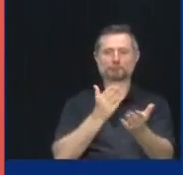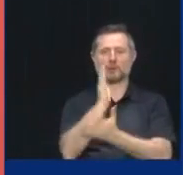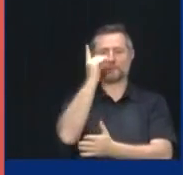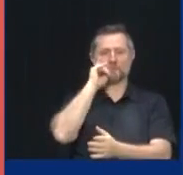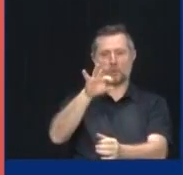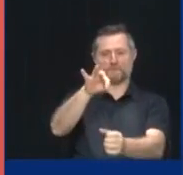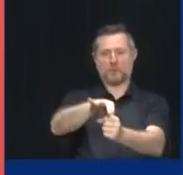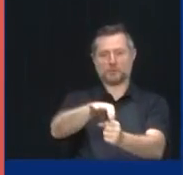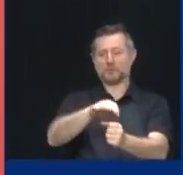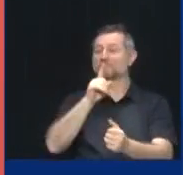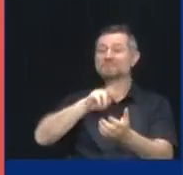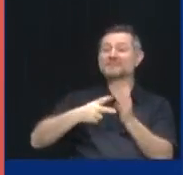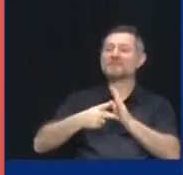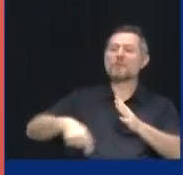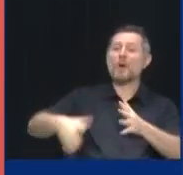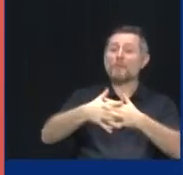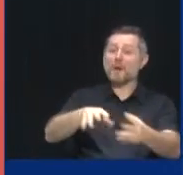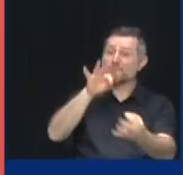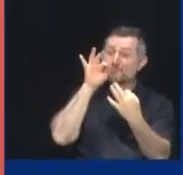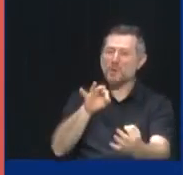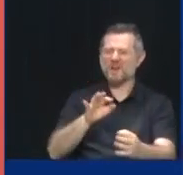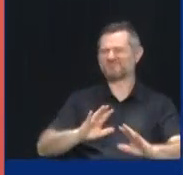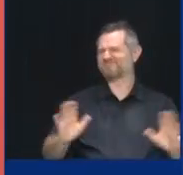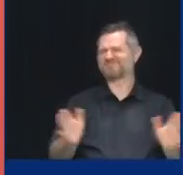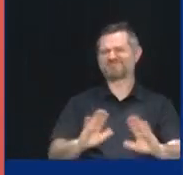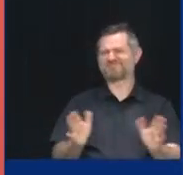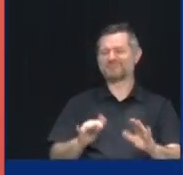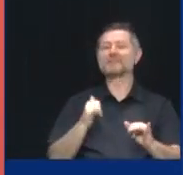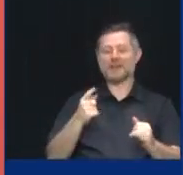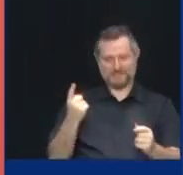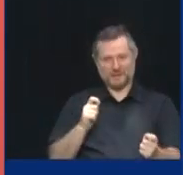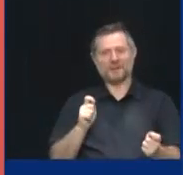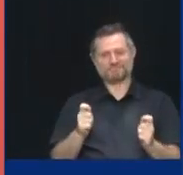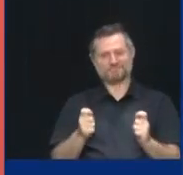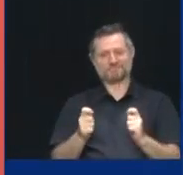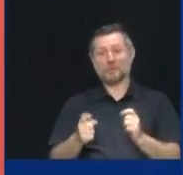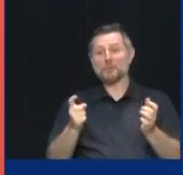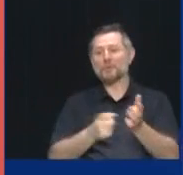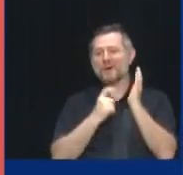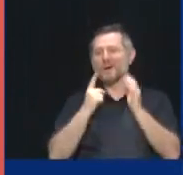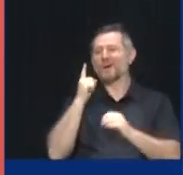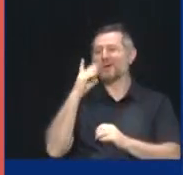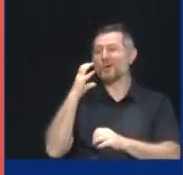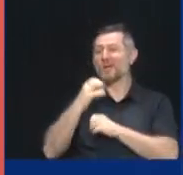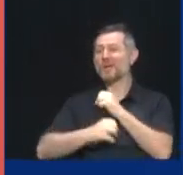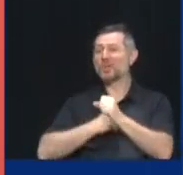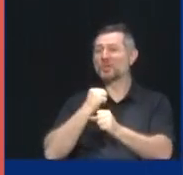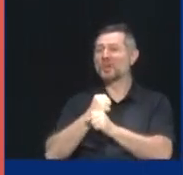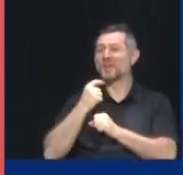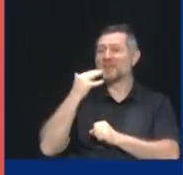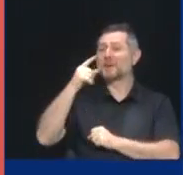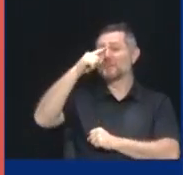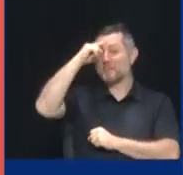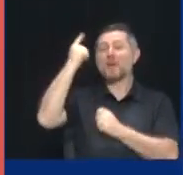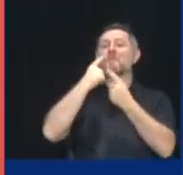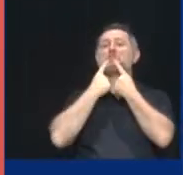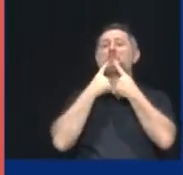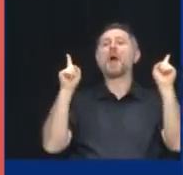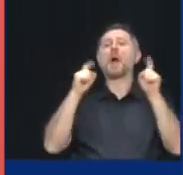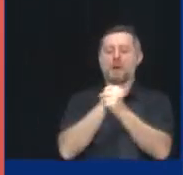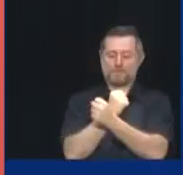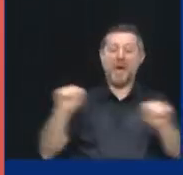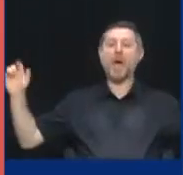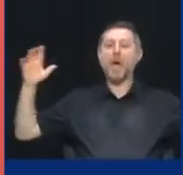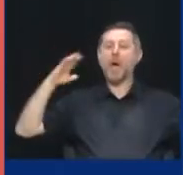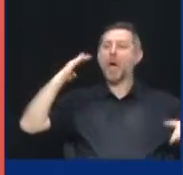a work in progress. It took 100 years for blacks to achieve freedom from slavery. It took 144